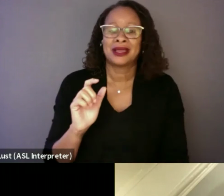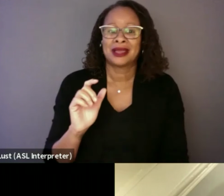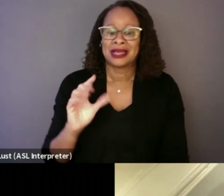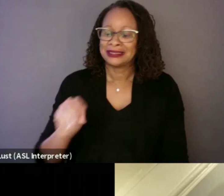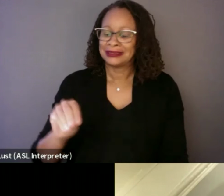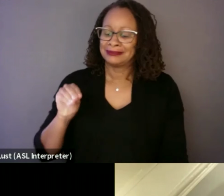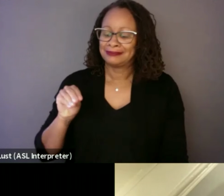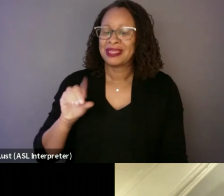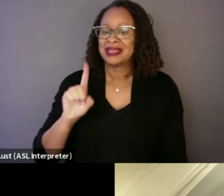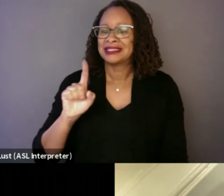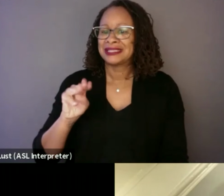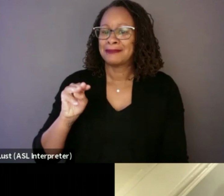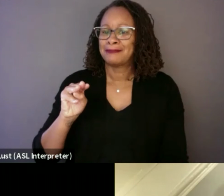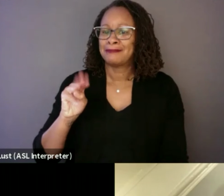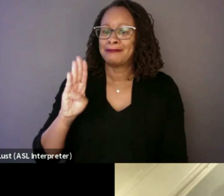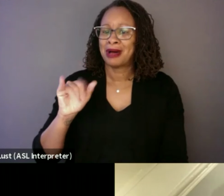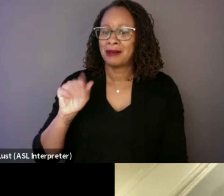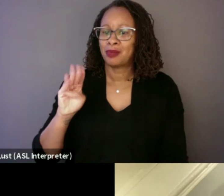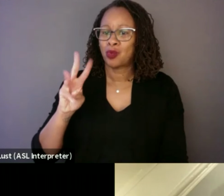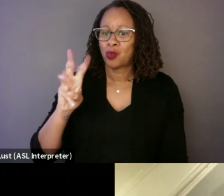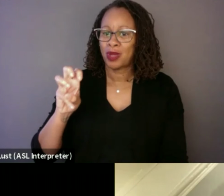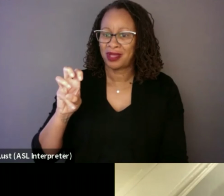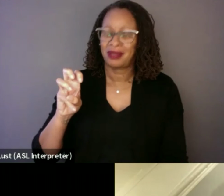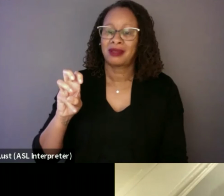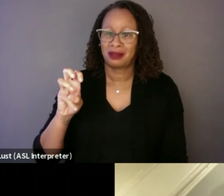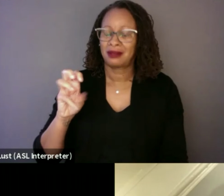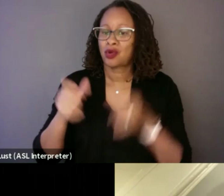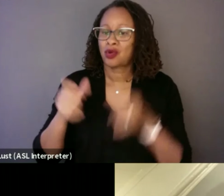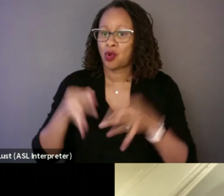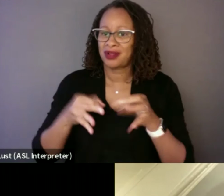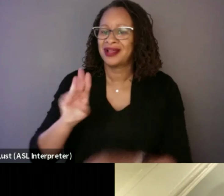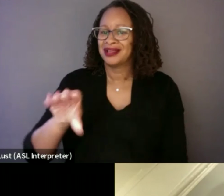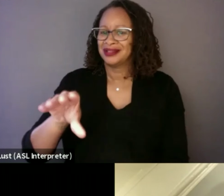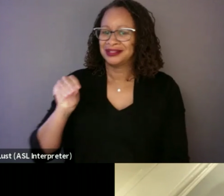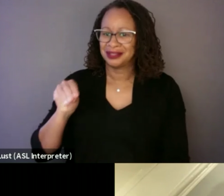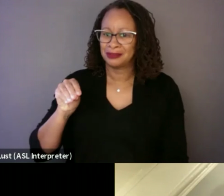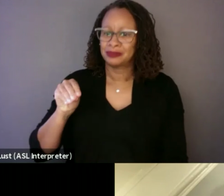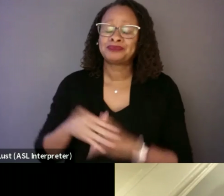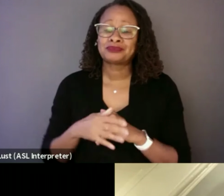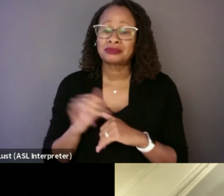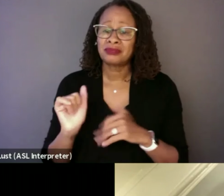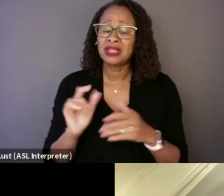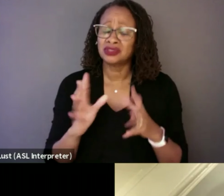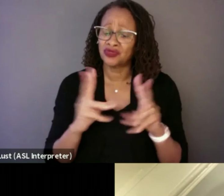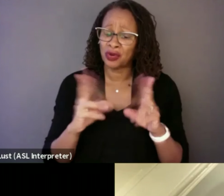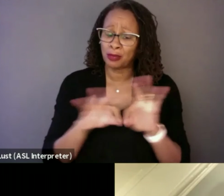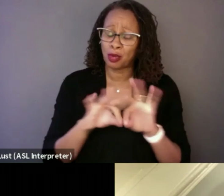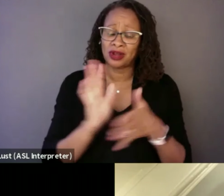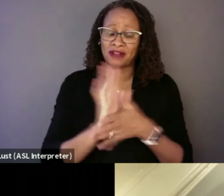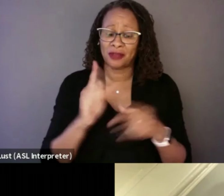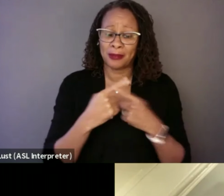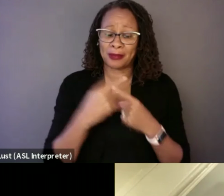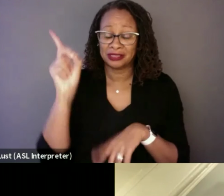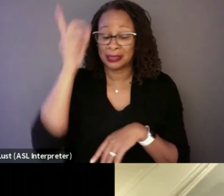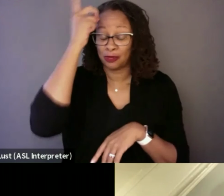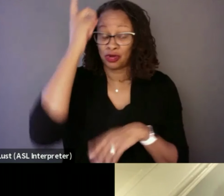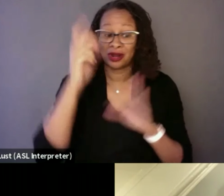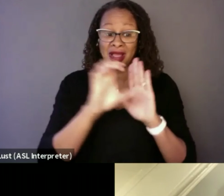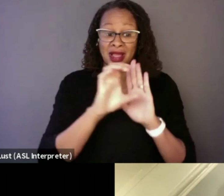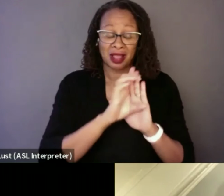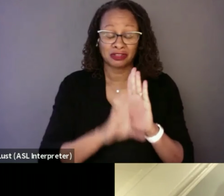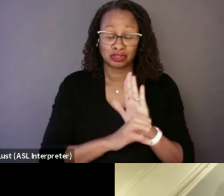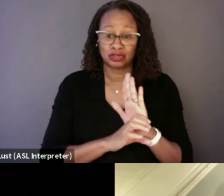was idiosyncratic for them that a film about a democratic constitution in which there was a chapter of freedom of